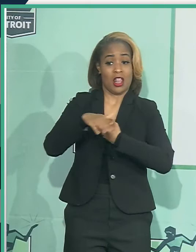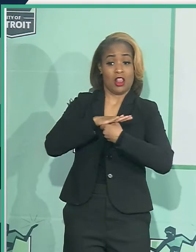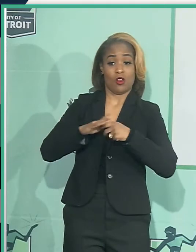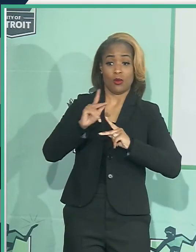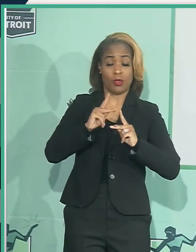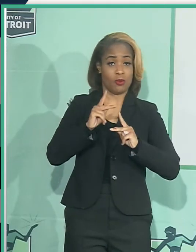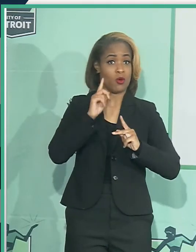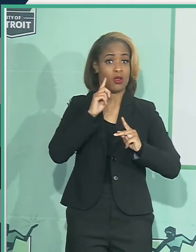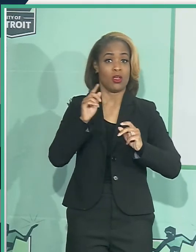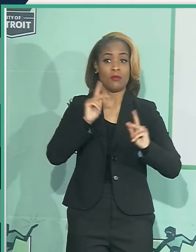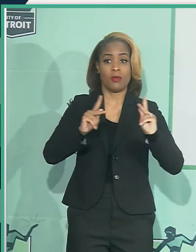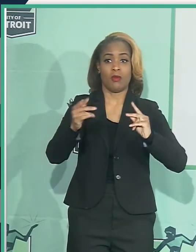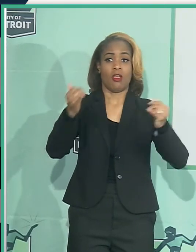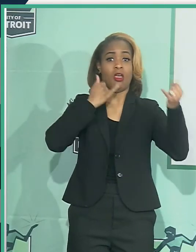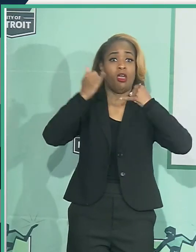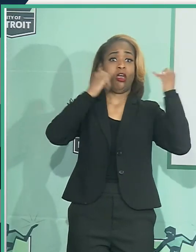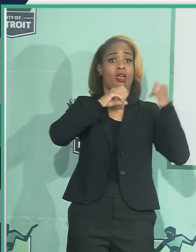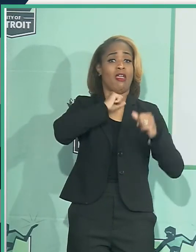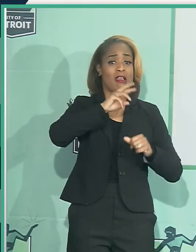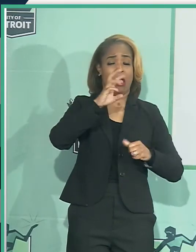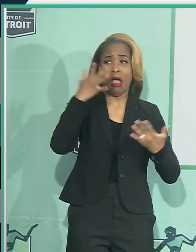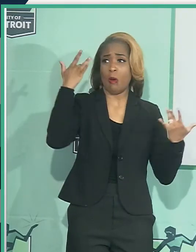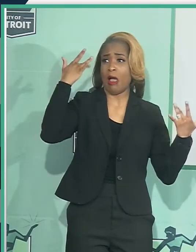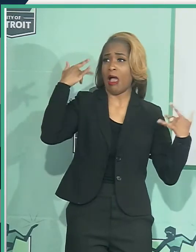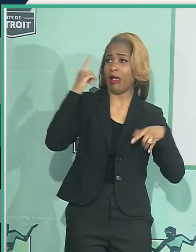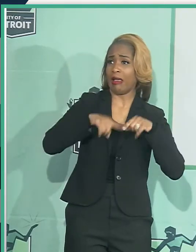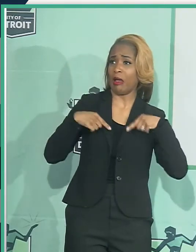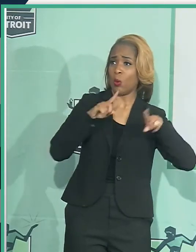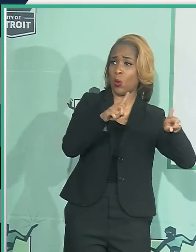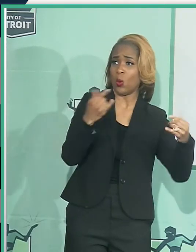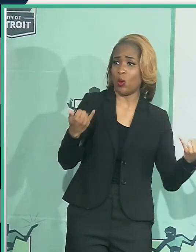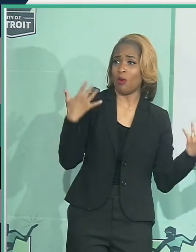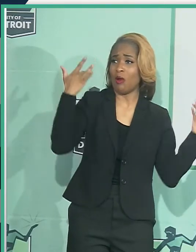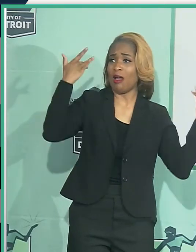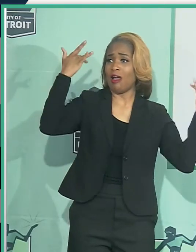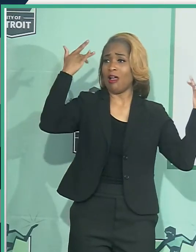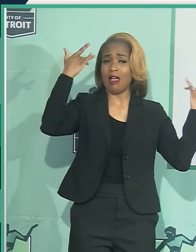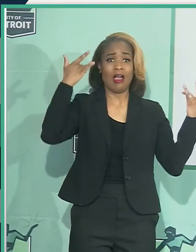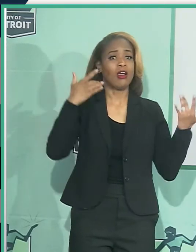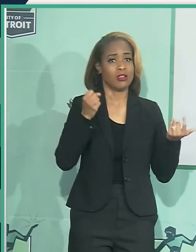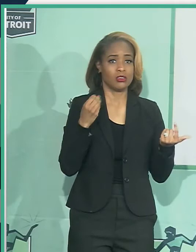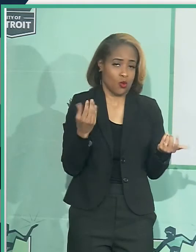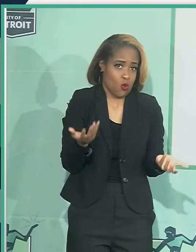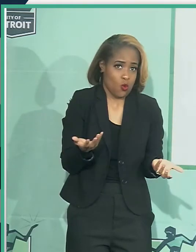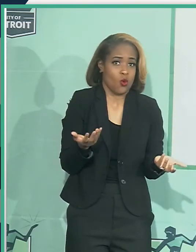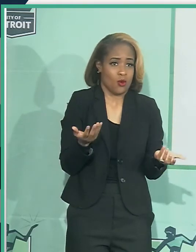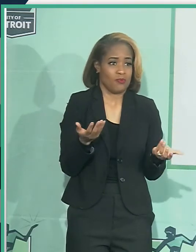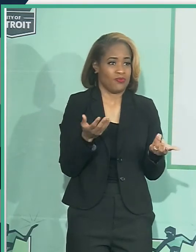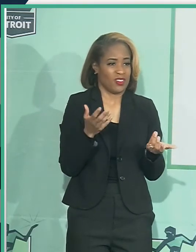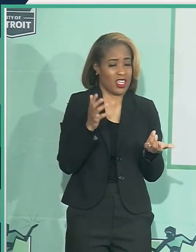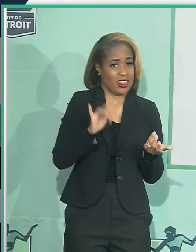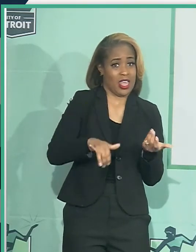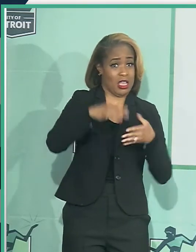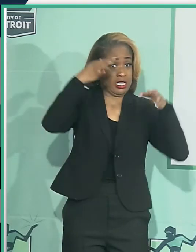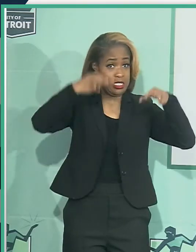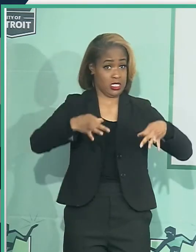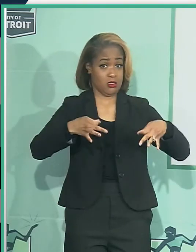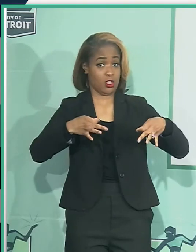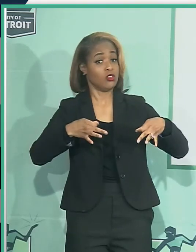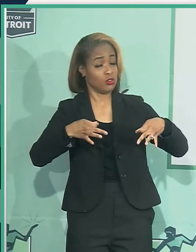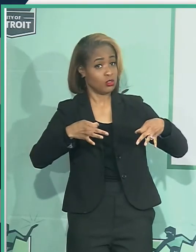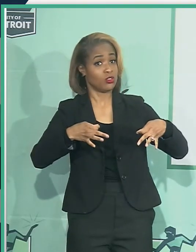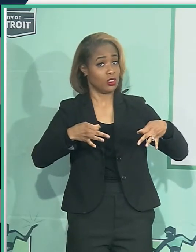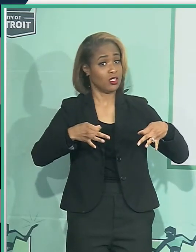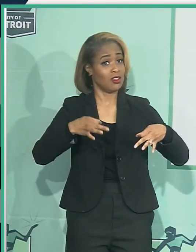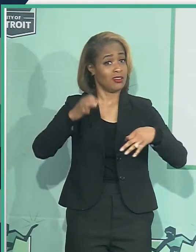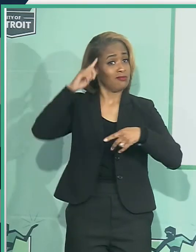going to get tons of calls from 65-year-olds asking, why can't I go today? And so that was a decision